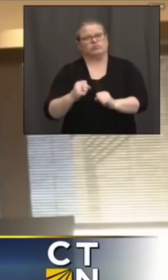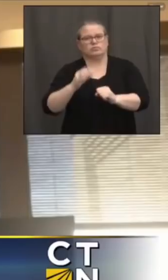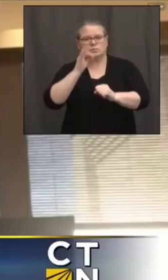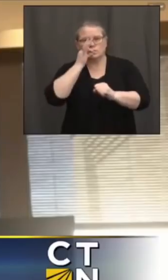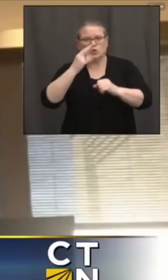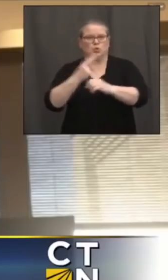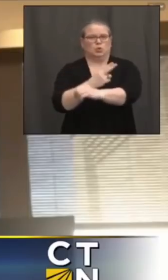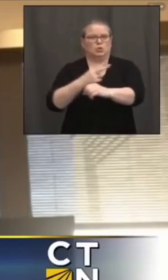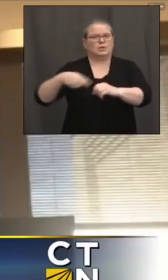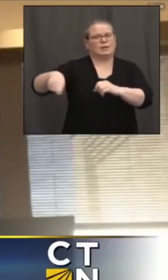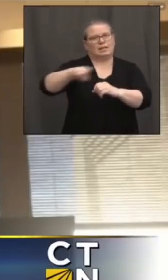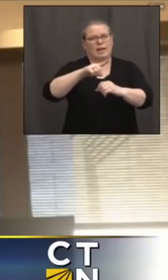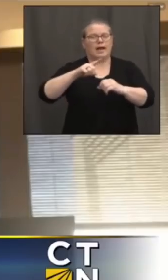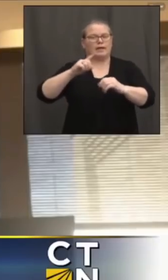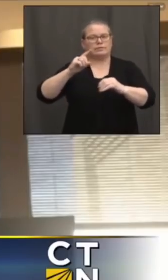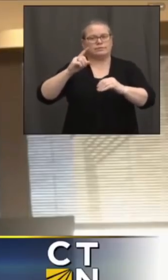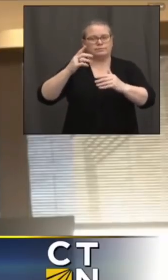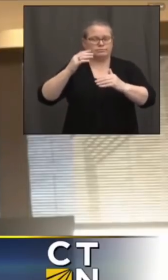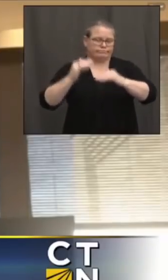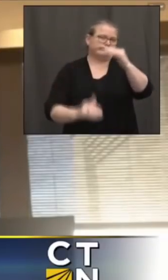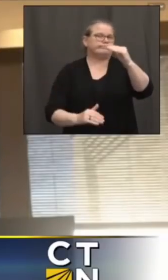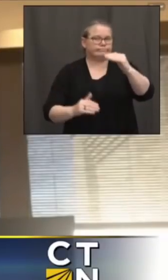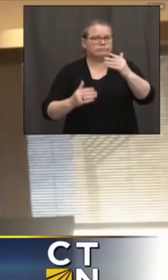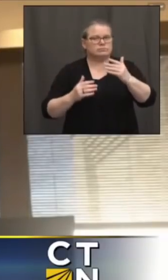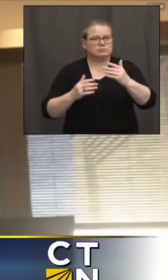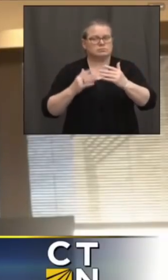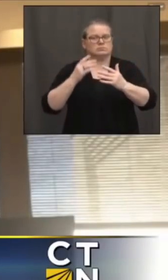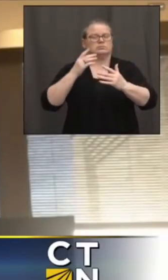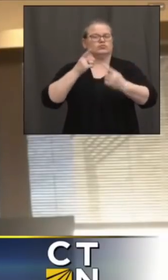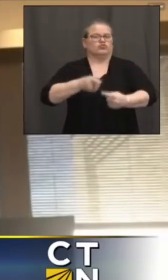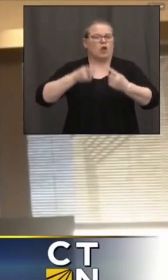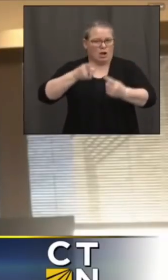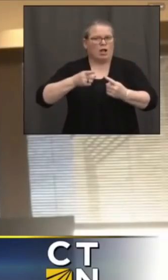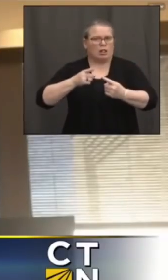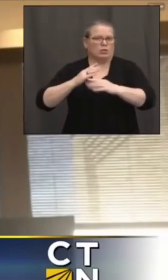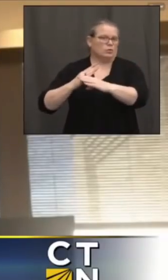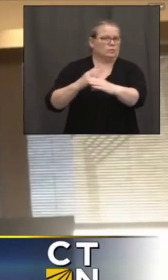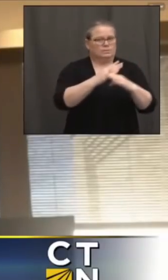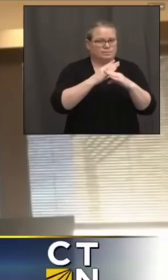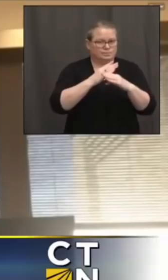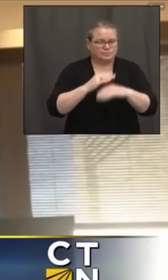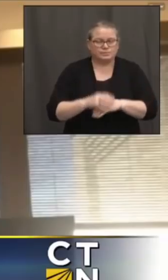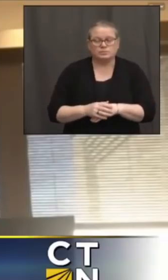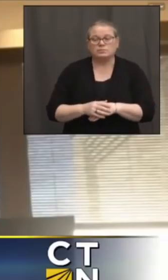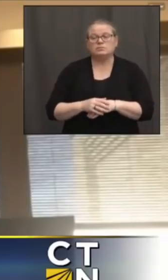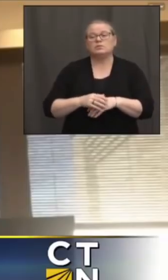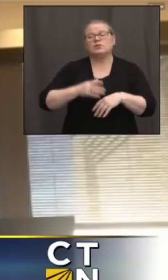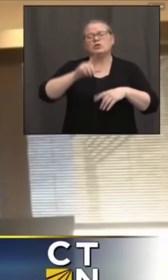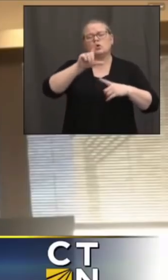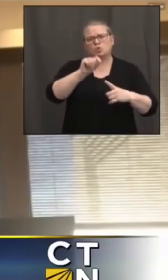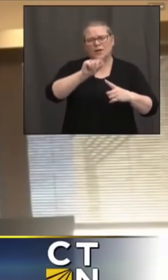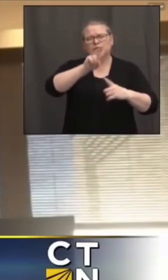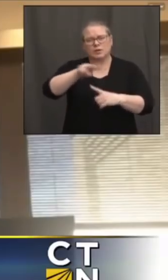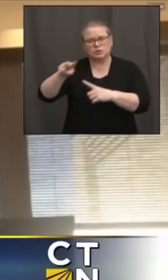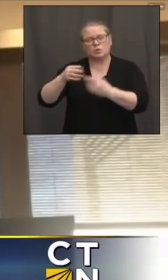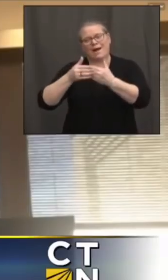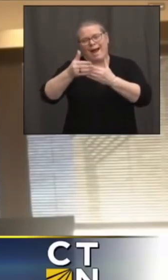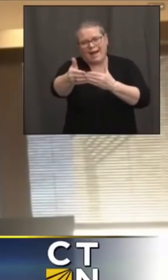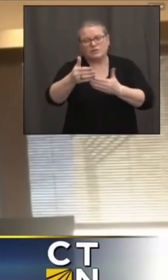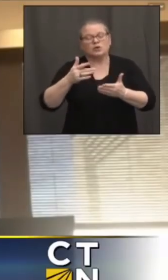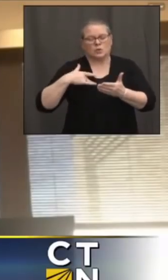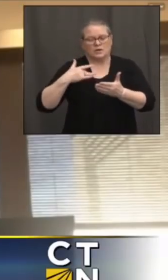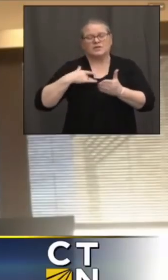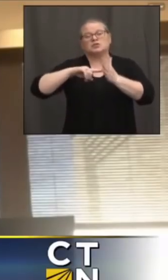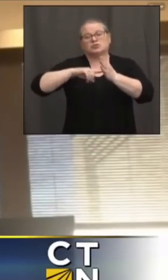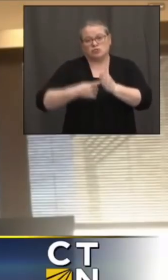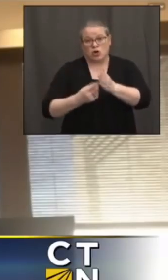2022, some small revenues through the biennium and expected to grow thereafter with funds being reinvested back into the